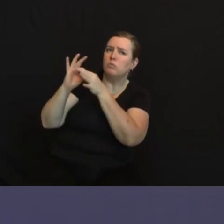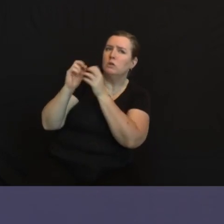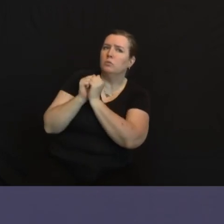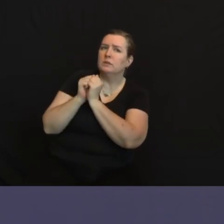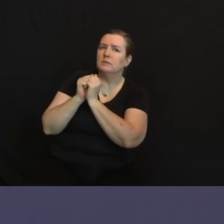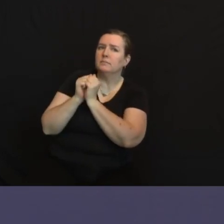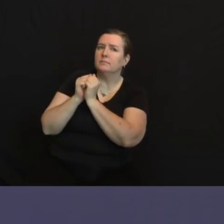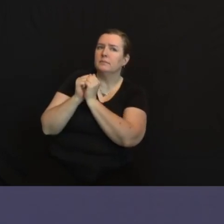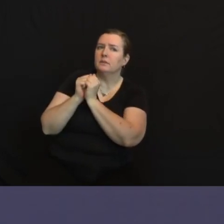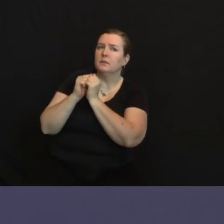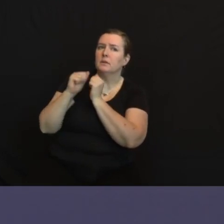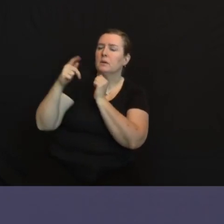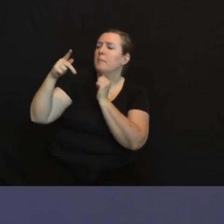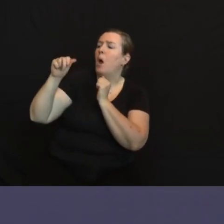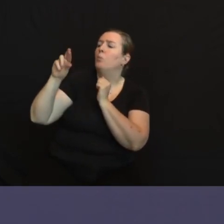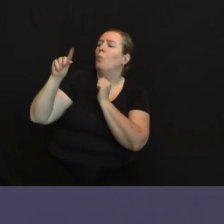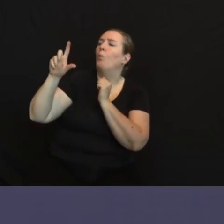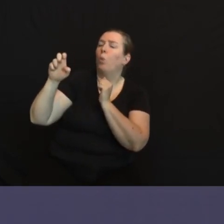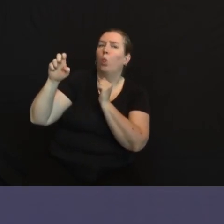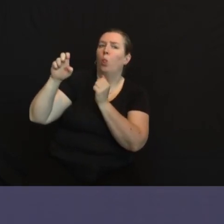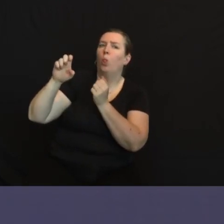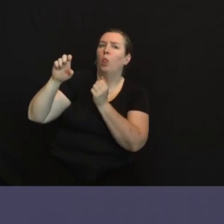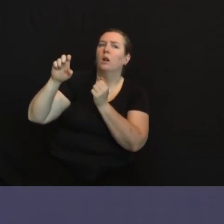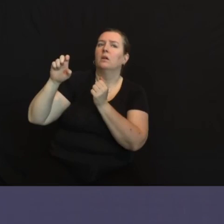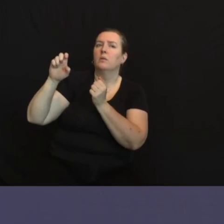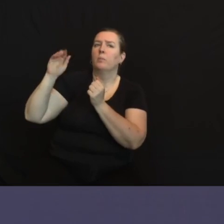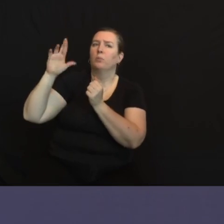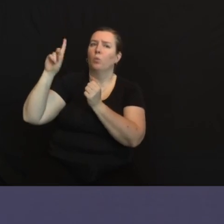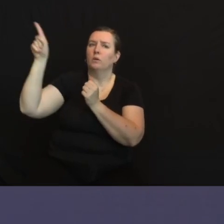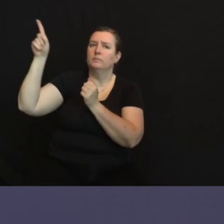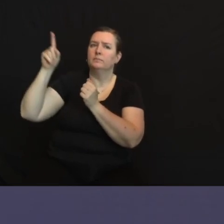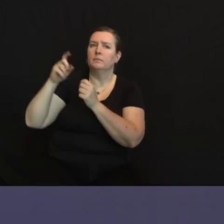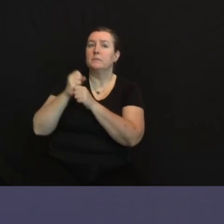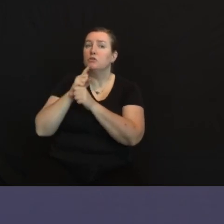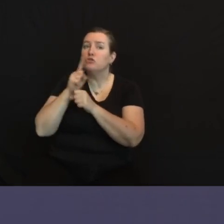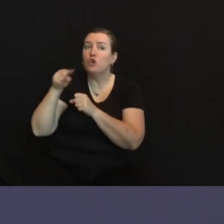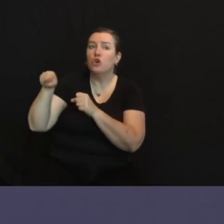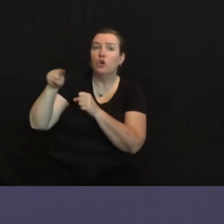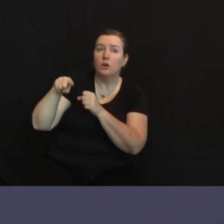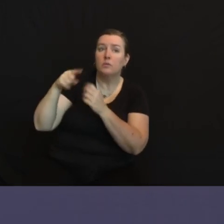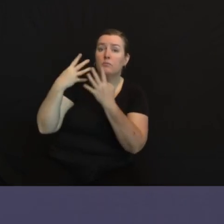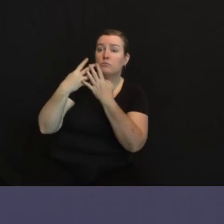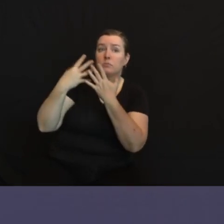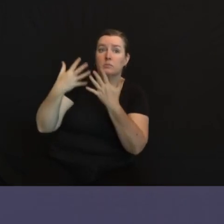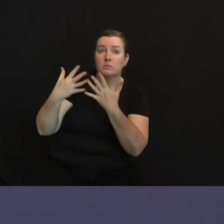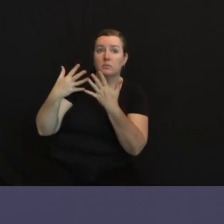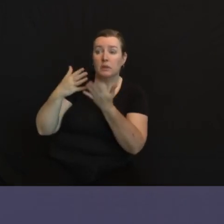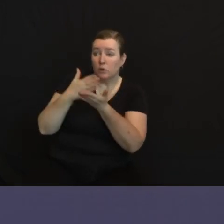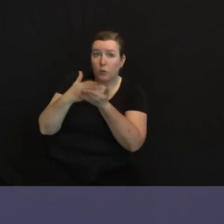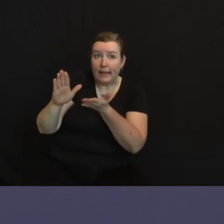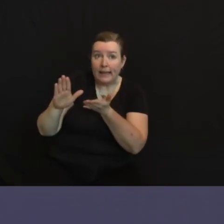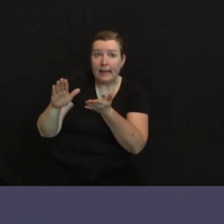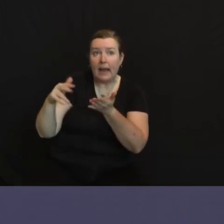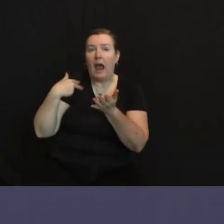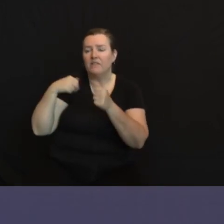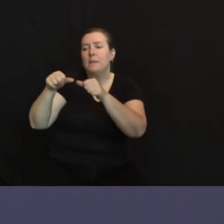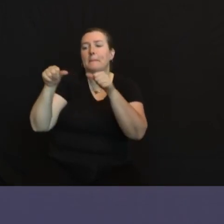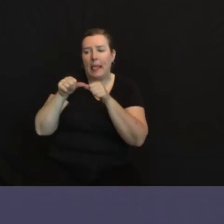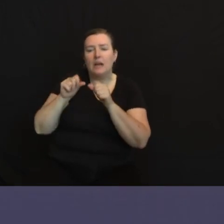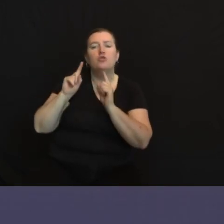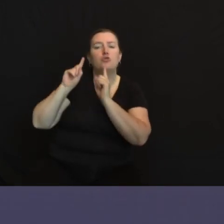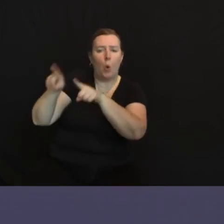and advocacy groups, to ensure that inmates will have access to housing and social services after their release. This is a broader point in the context